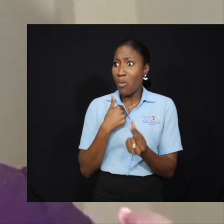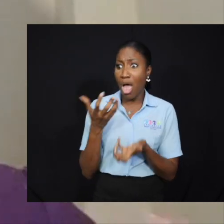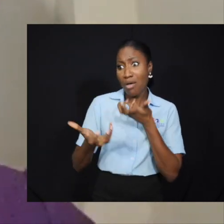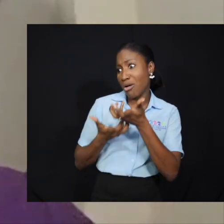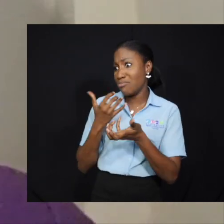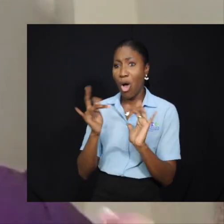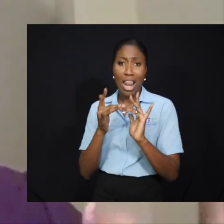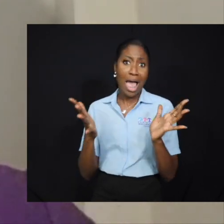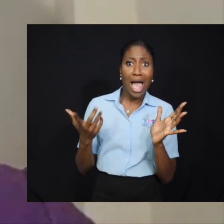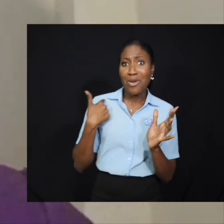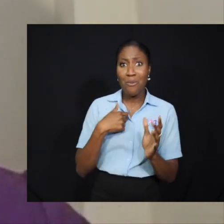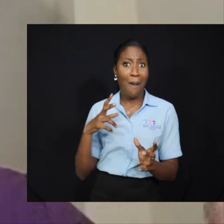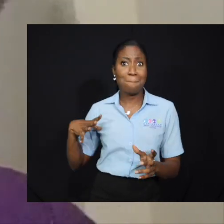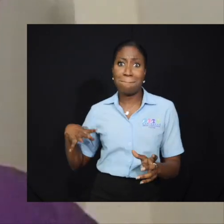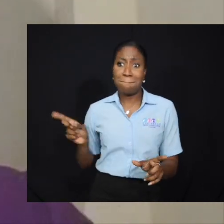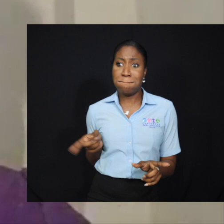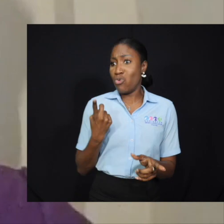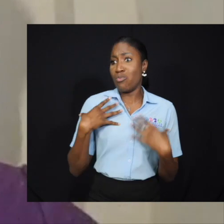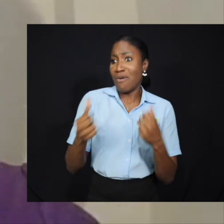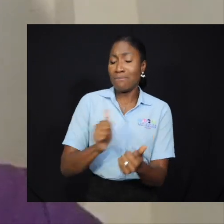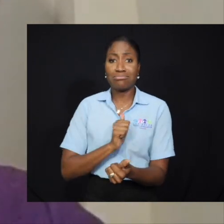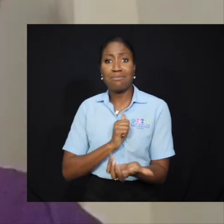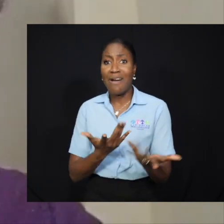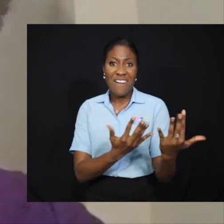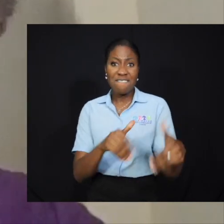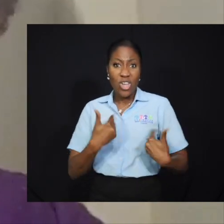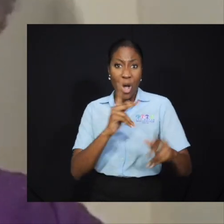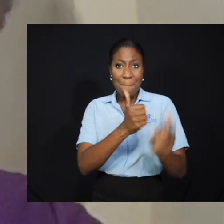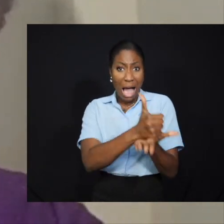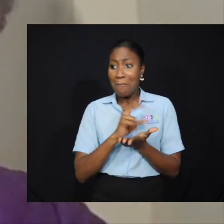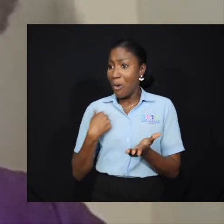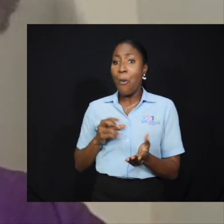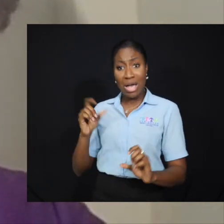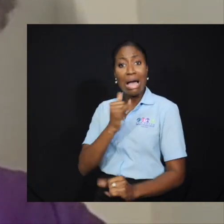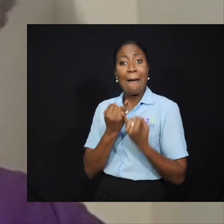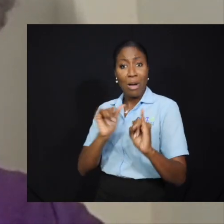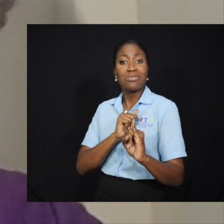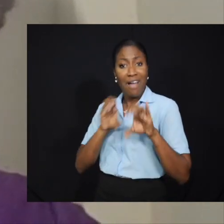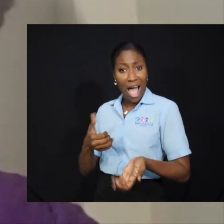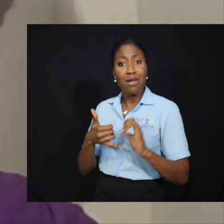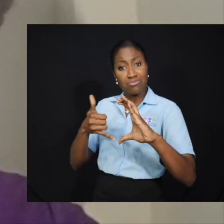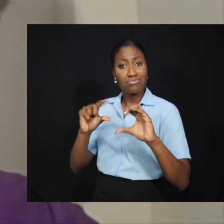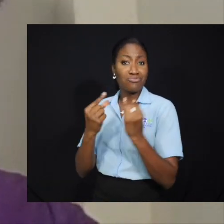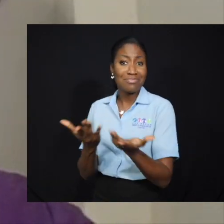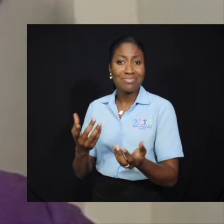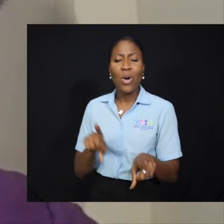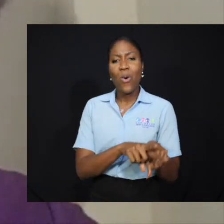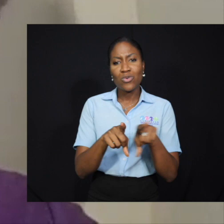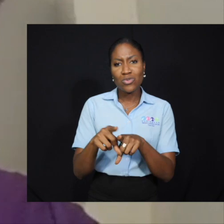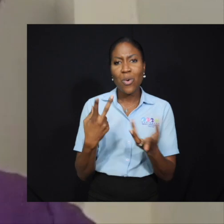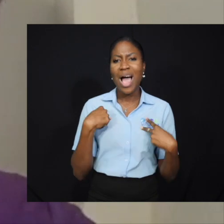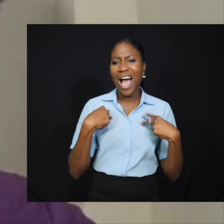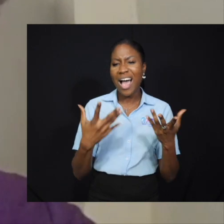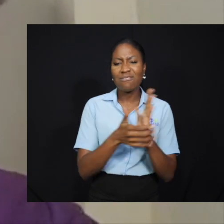communicate online, and we're not waiting for them, those young people. So those are the things that we provide. We provide